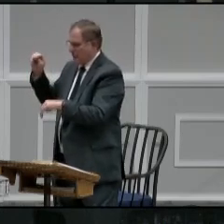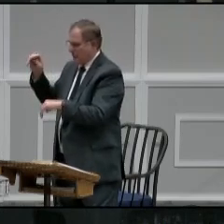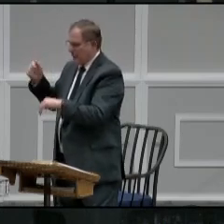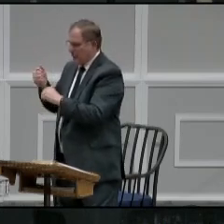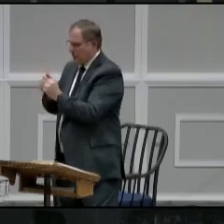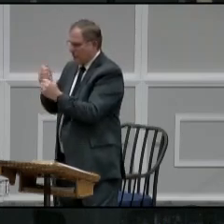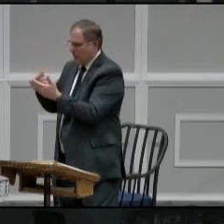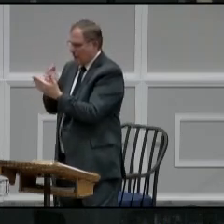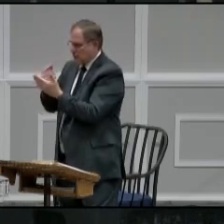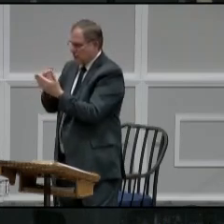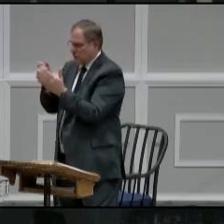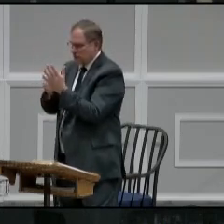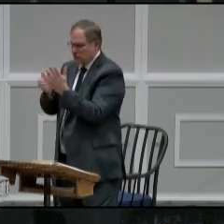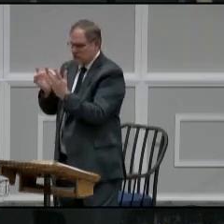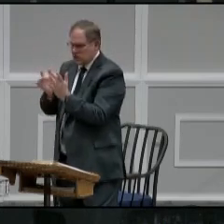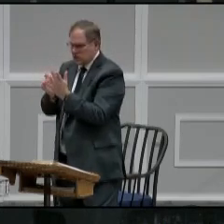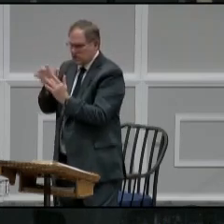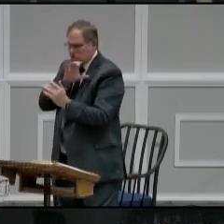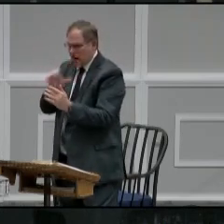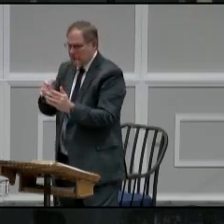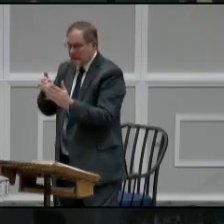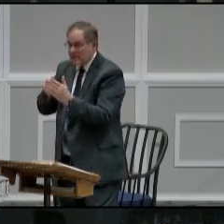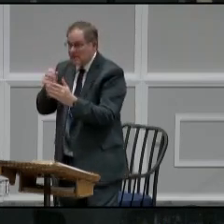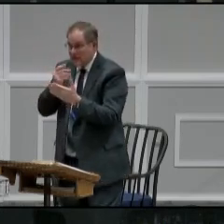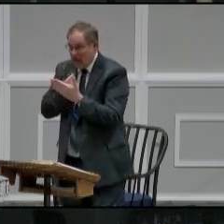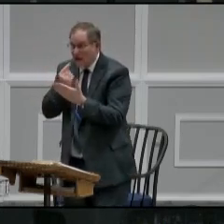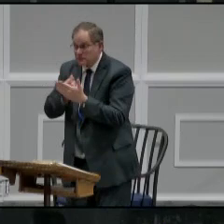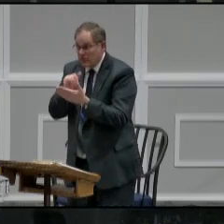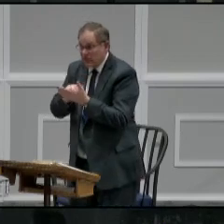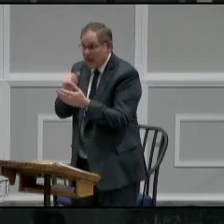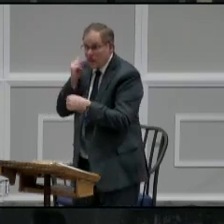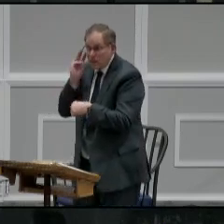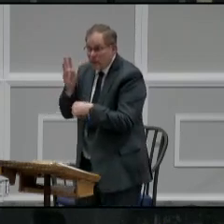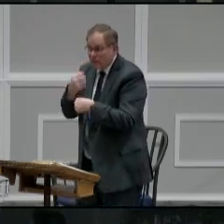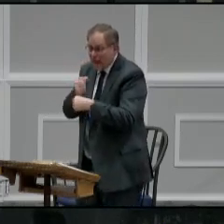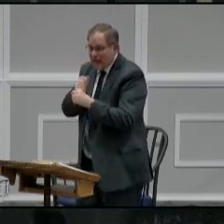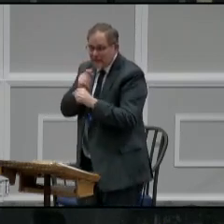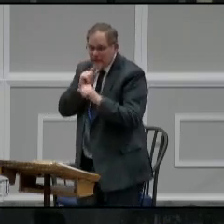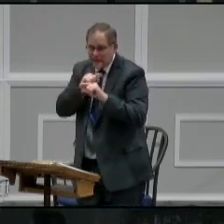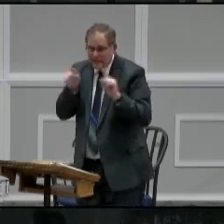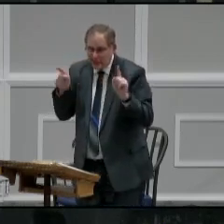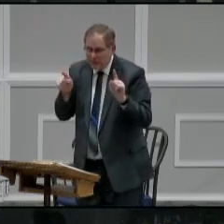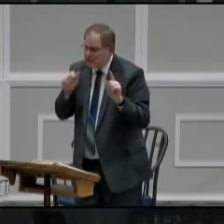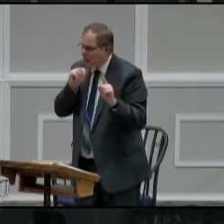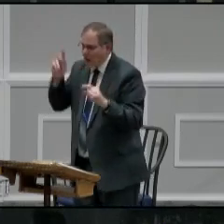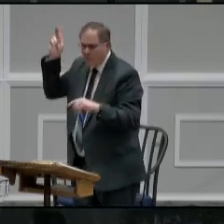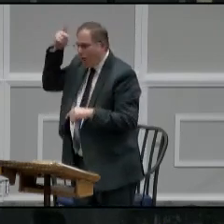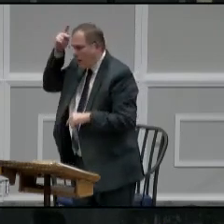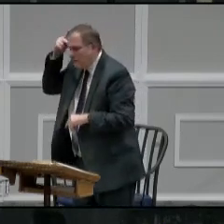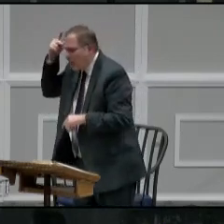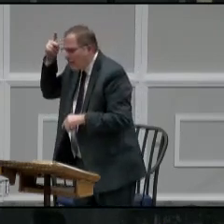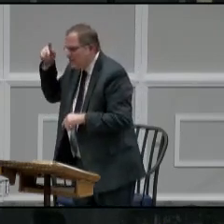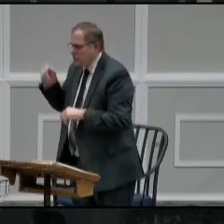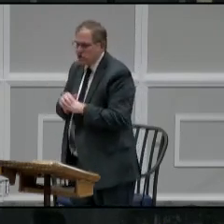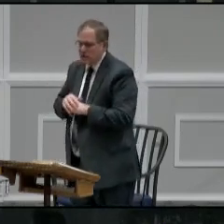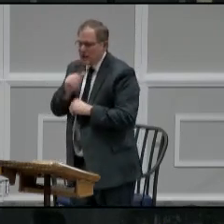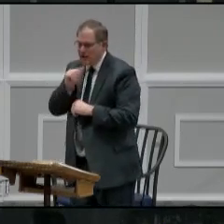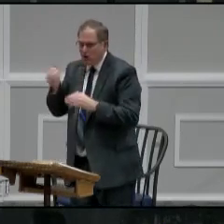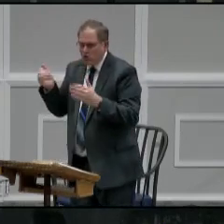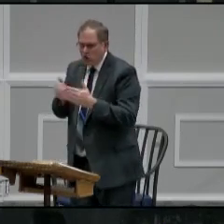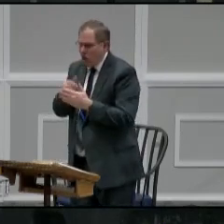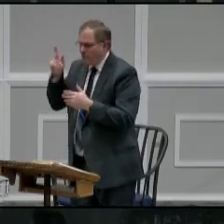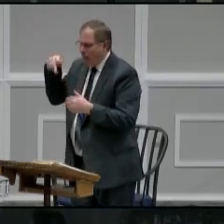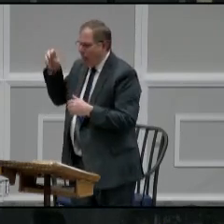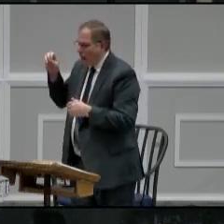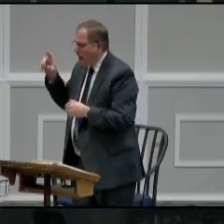Because it's the gospel that's going to make the difference. Not some politician, not some new policy, not some new